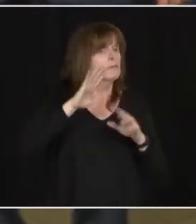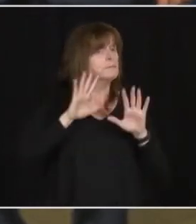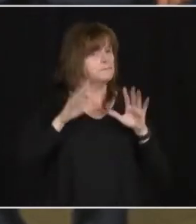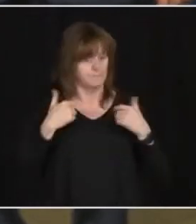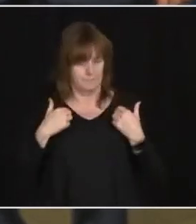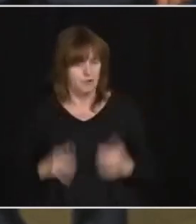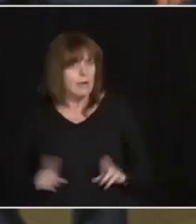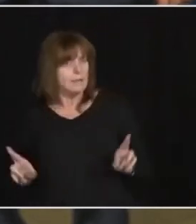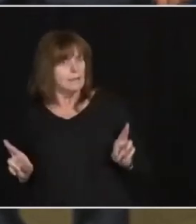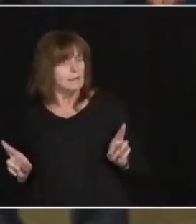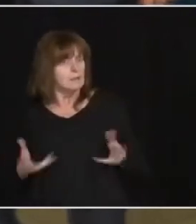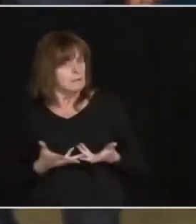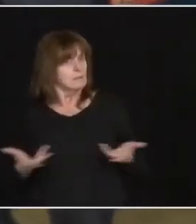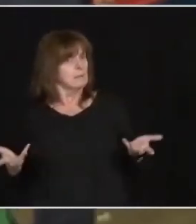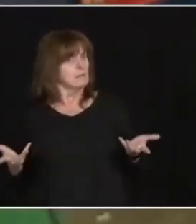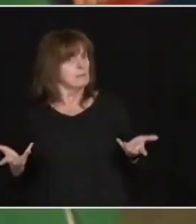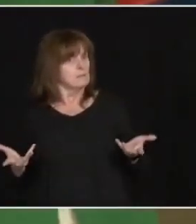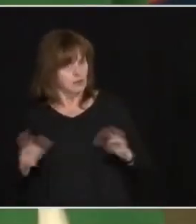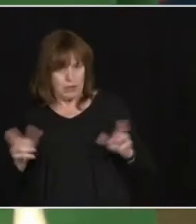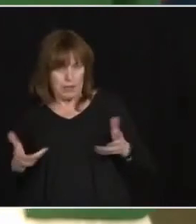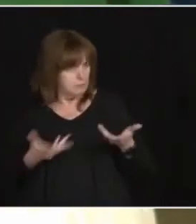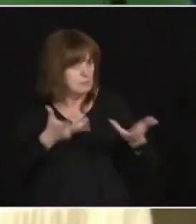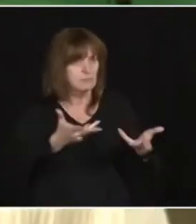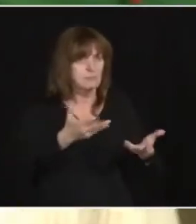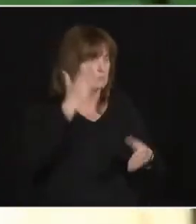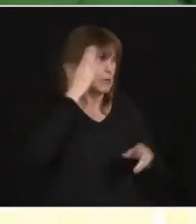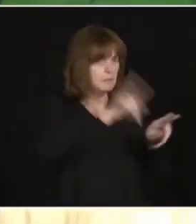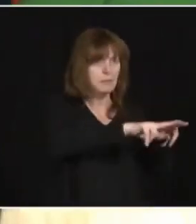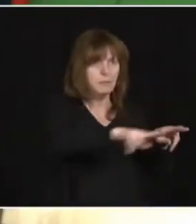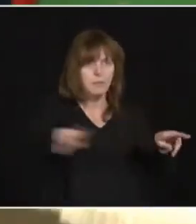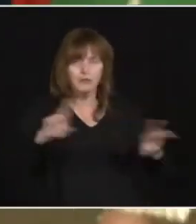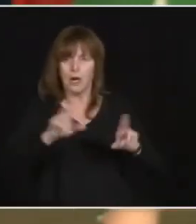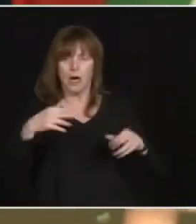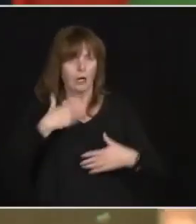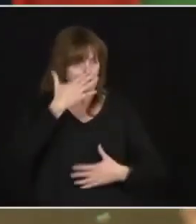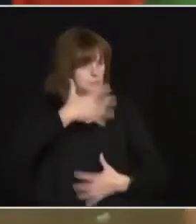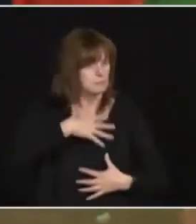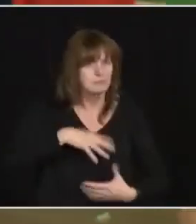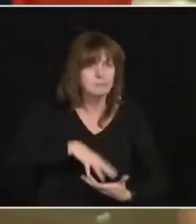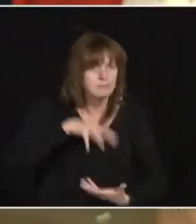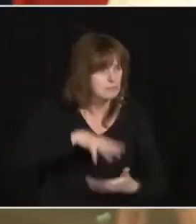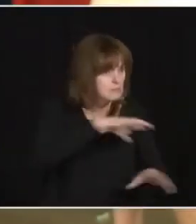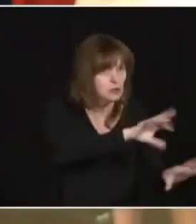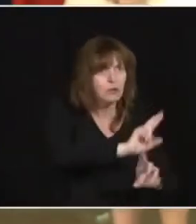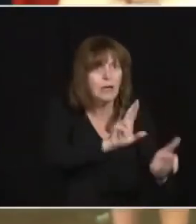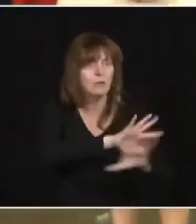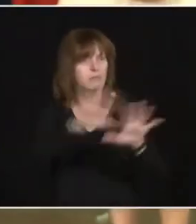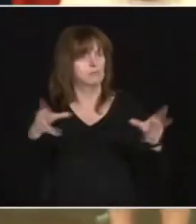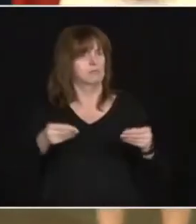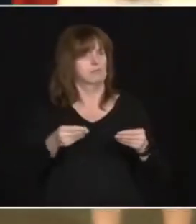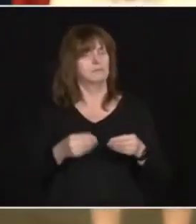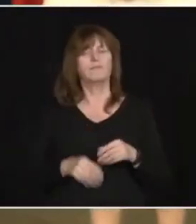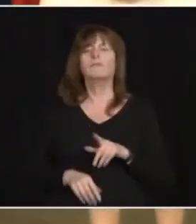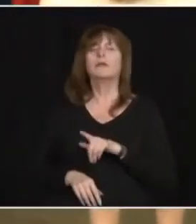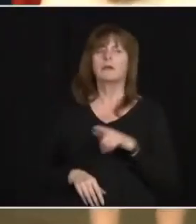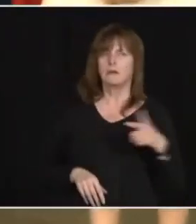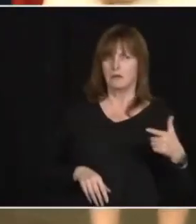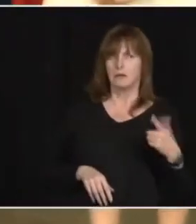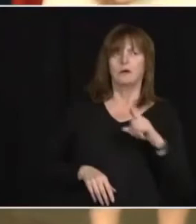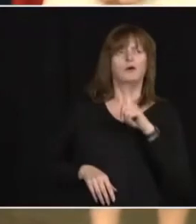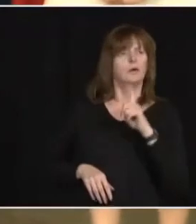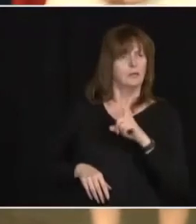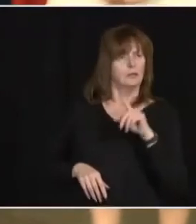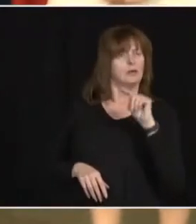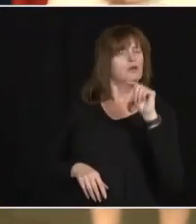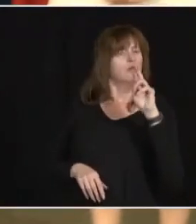to accommodate patients. Next question. Next question comes from Travis Denraj from Global News. Please go